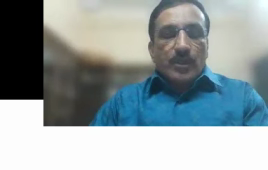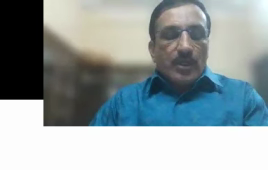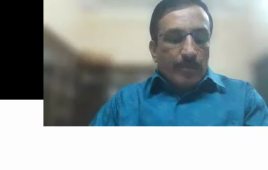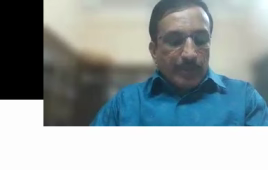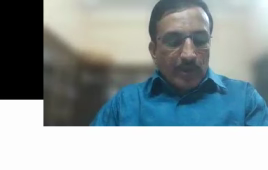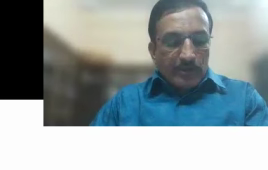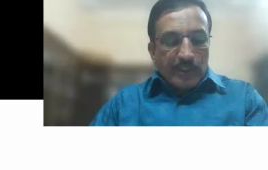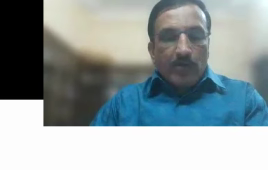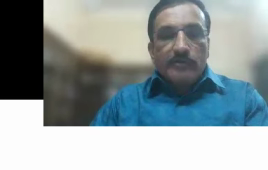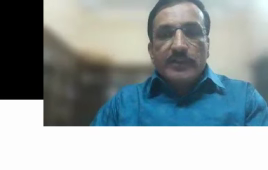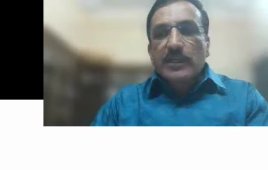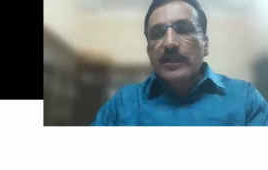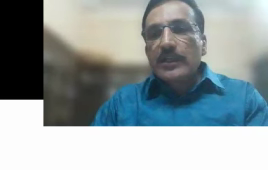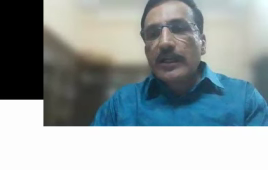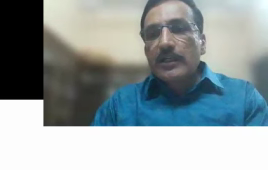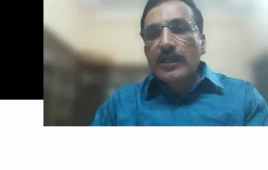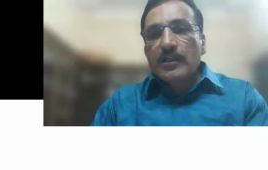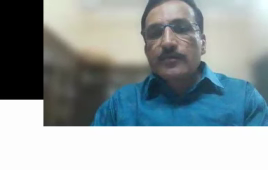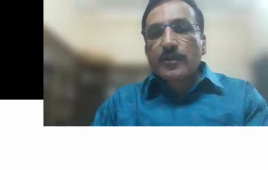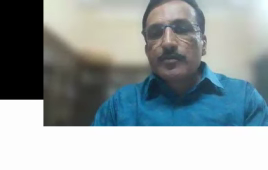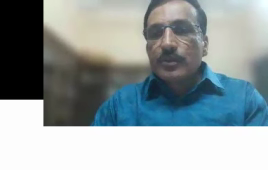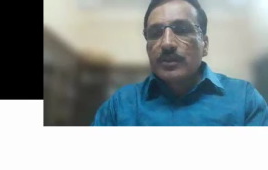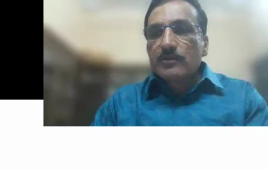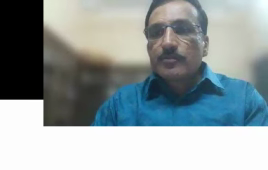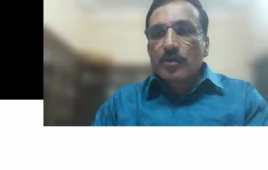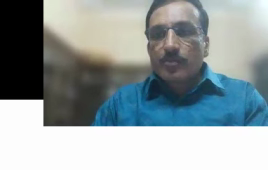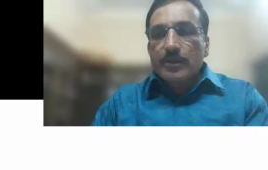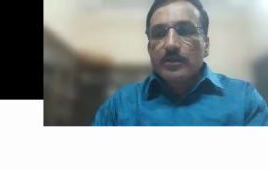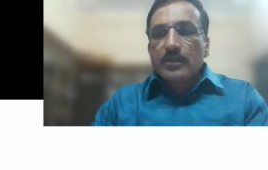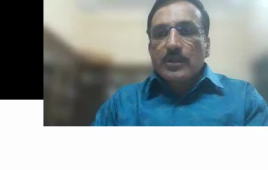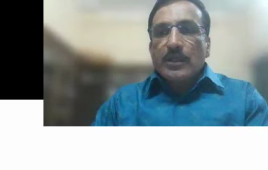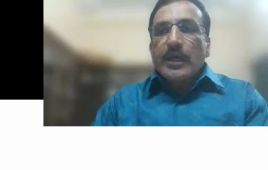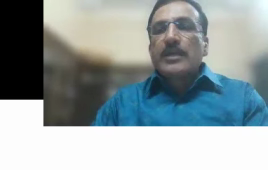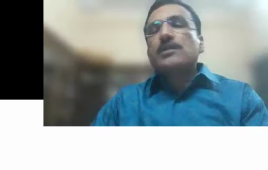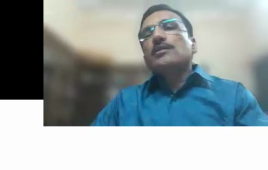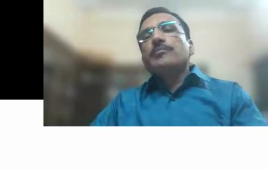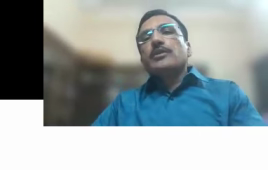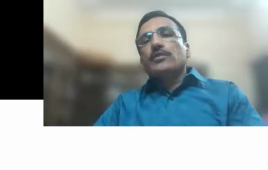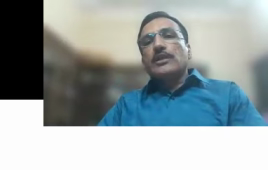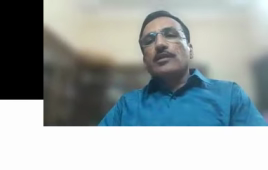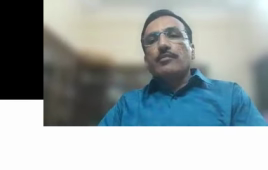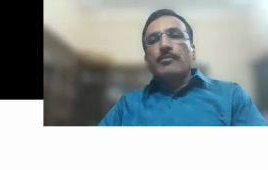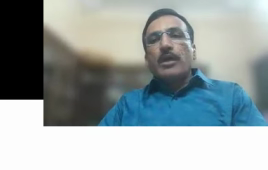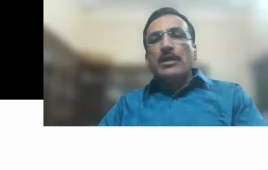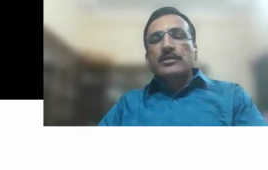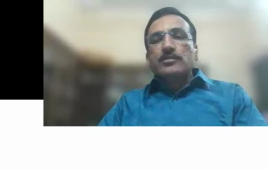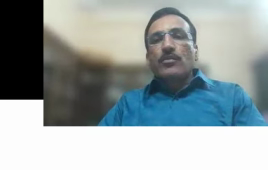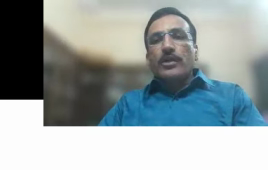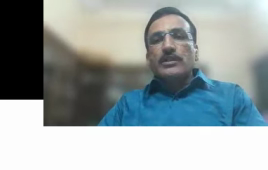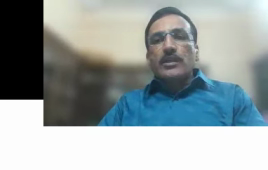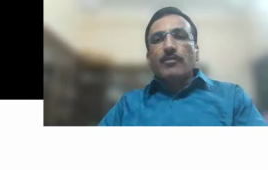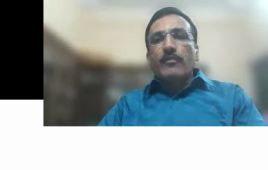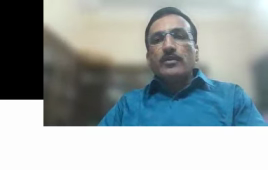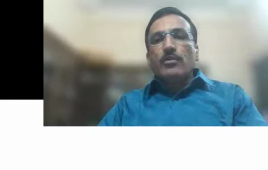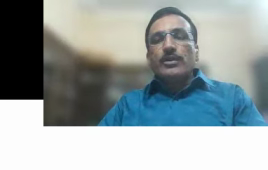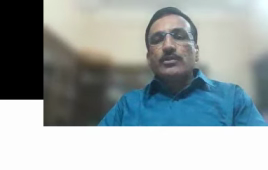function, but because they are always conducted at the end of some unit or some topic, and because the marks